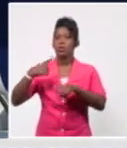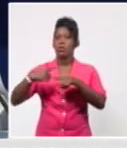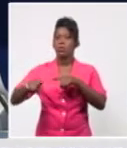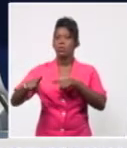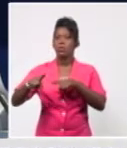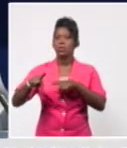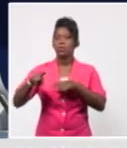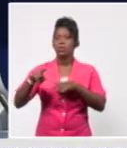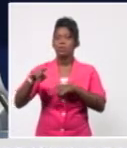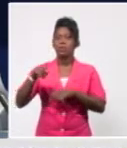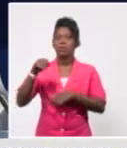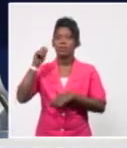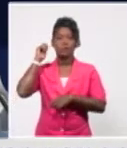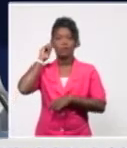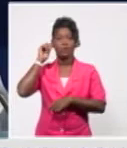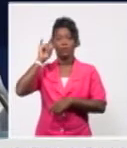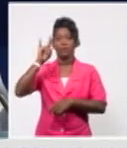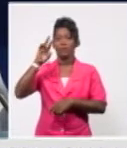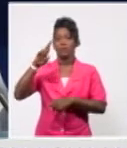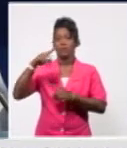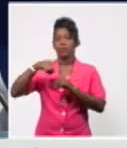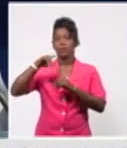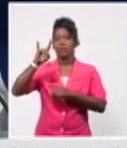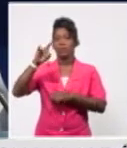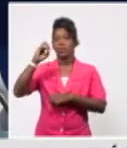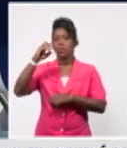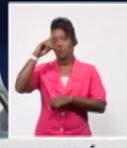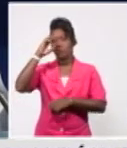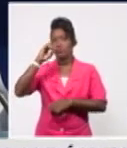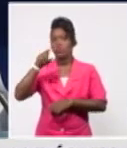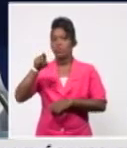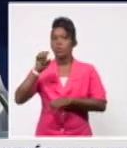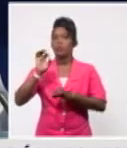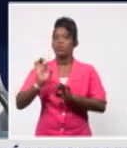422 in the Manuel Fajardo Hospital Lab,